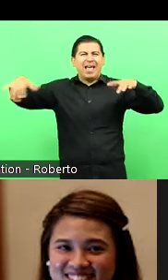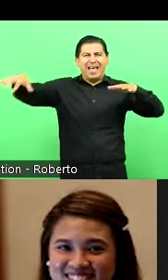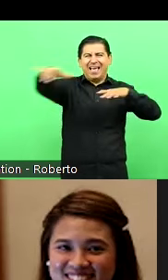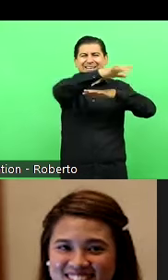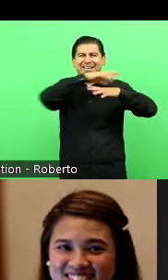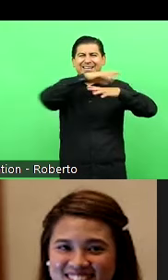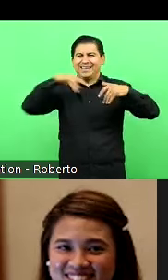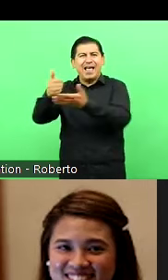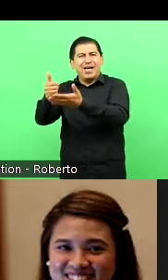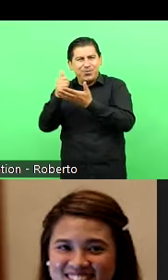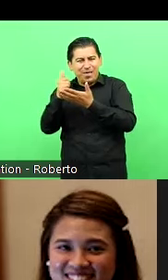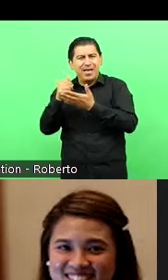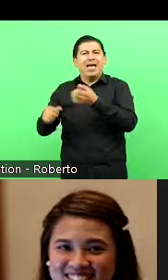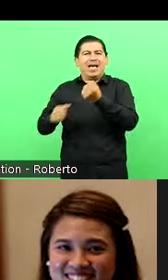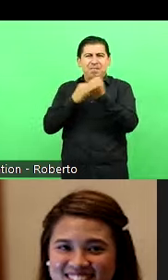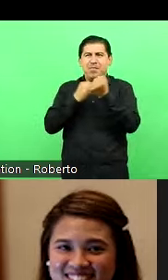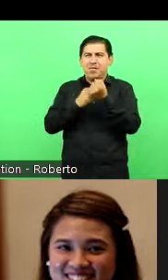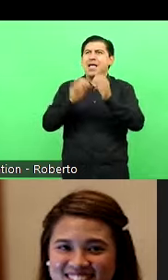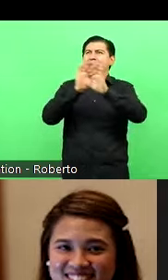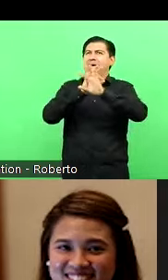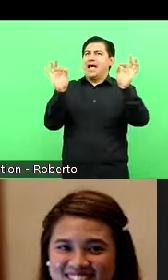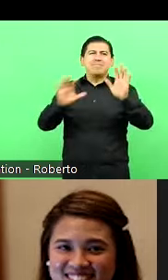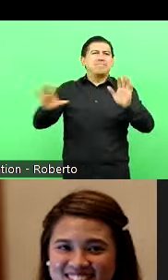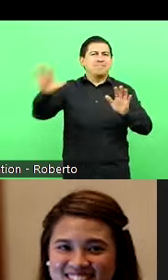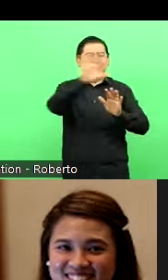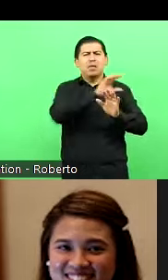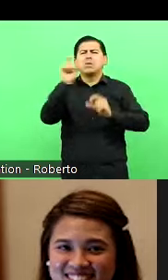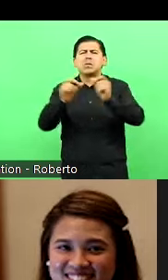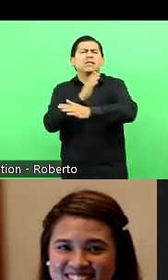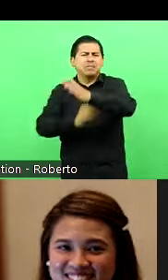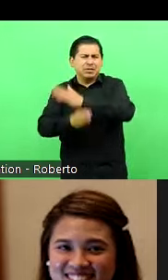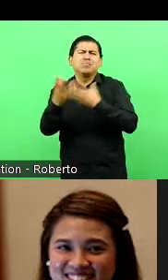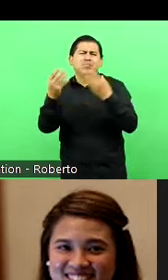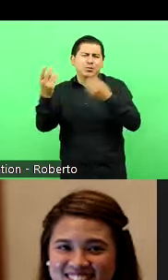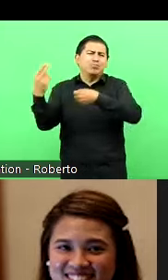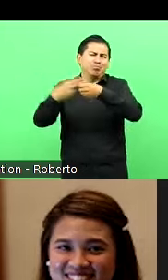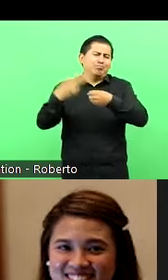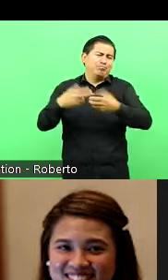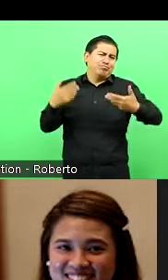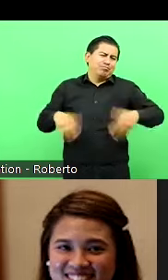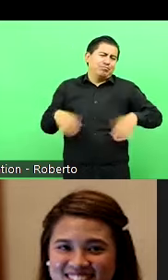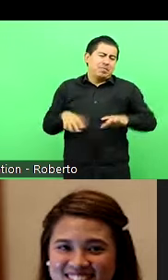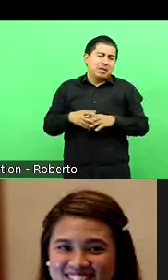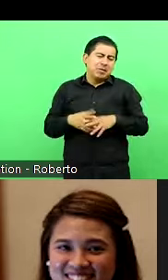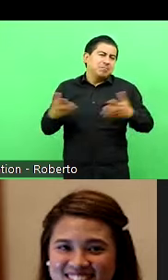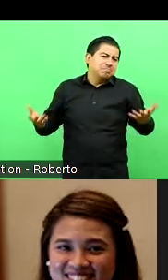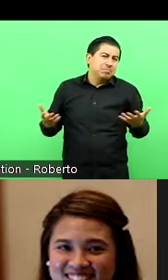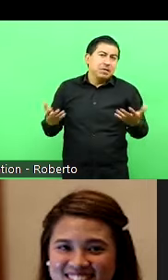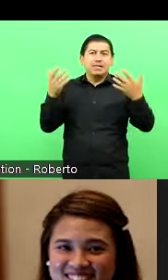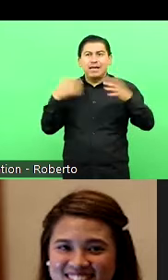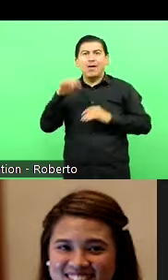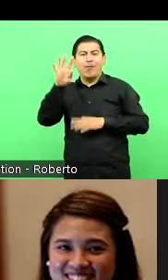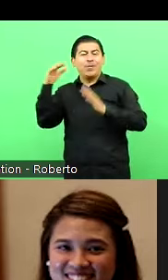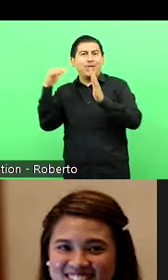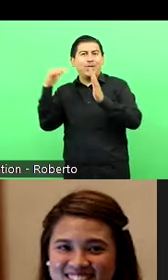have also determined because of the application, the scorecard. We now saw that, of course, there is now